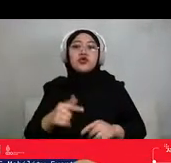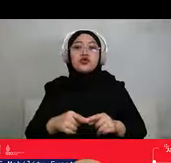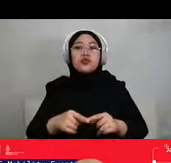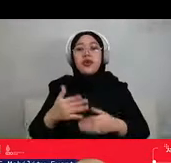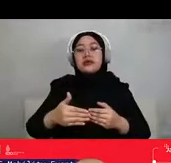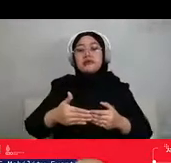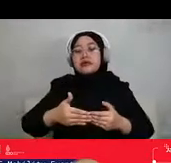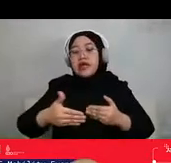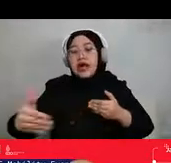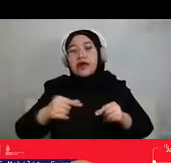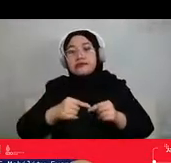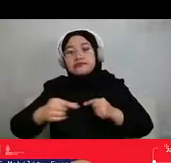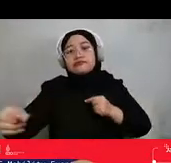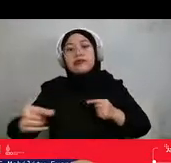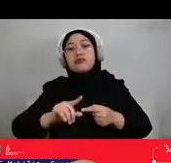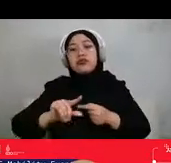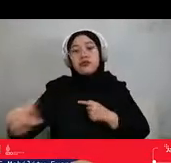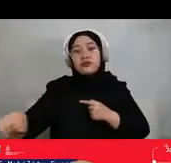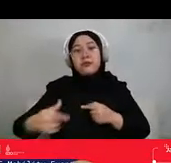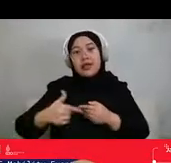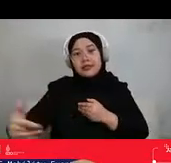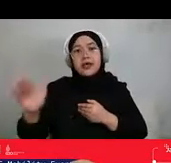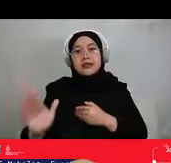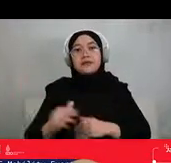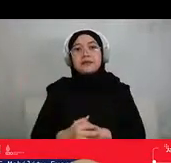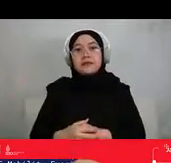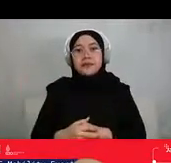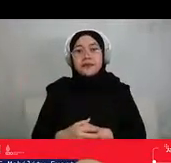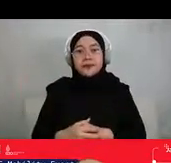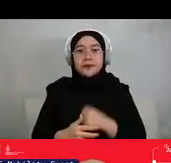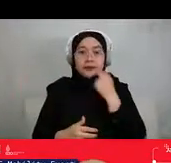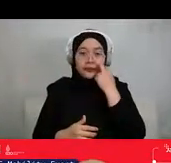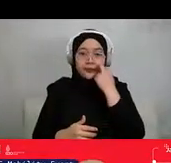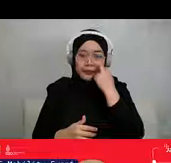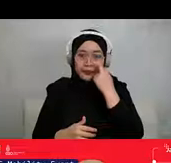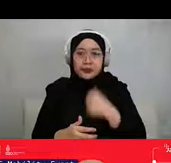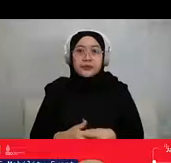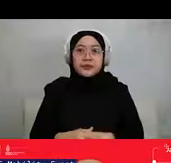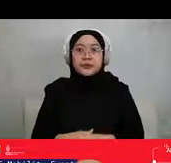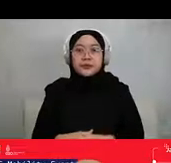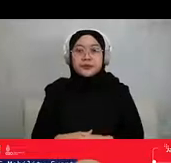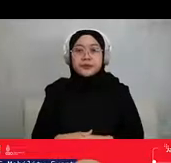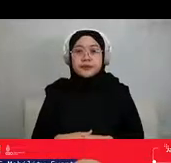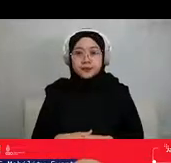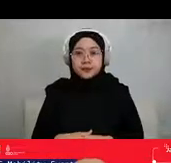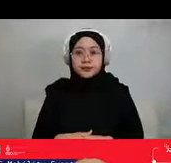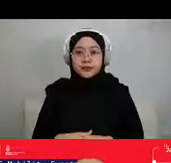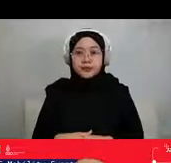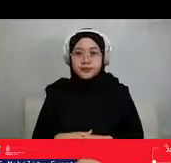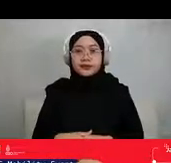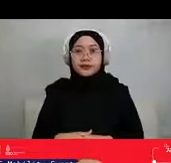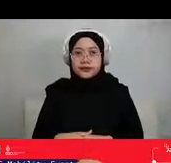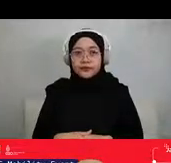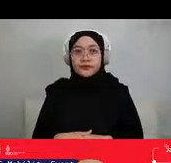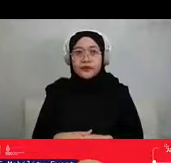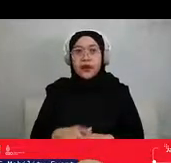falls below a certain level. Then we have the battery electric buses, the EEBs as we